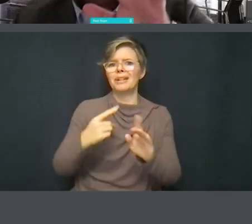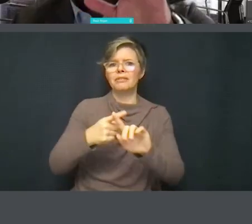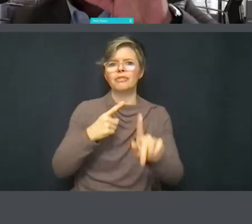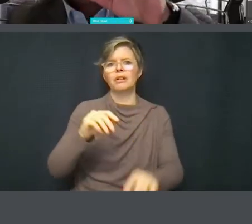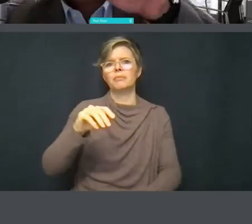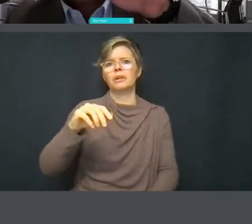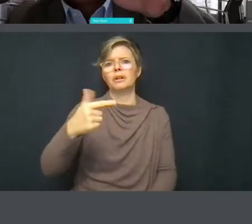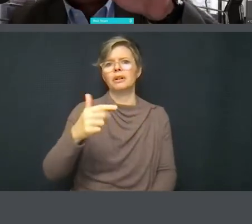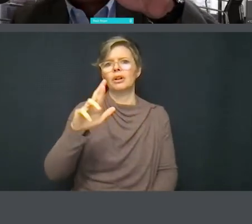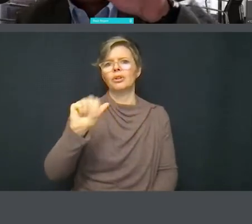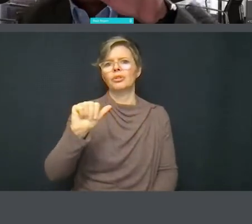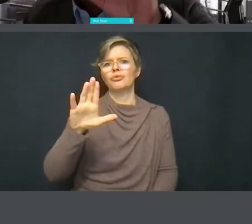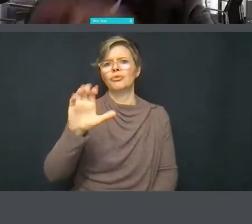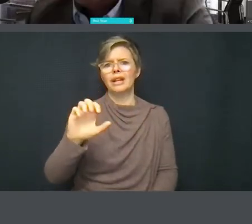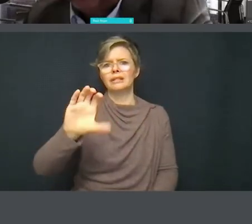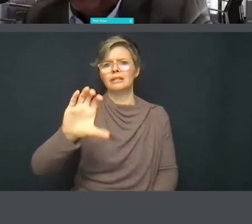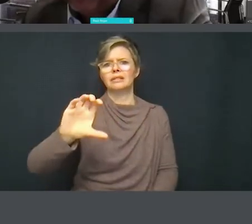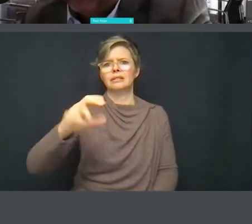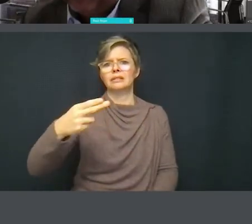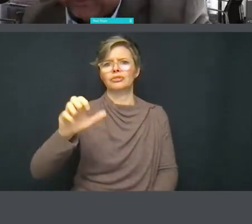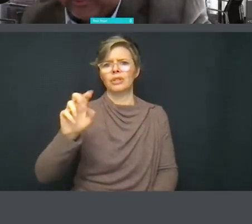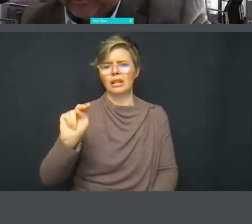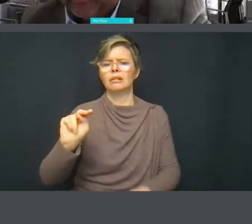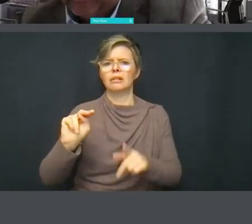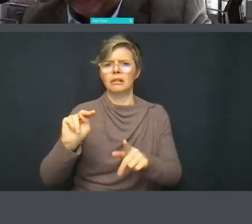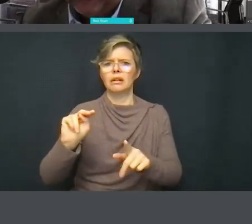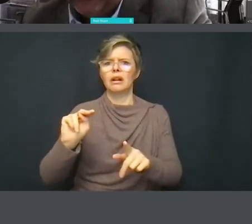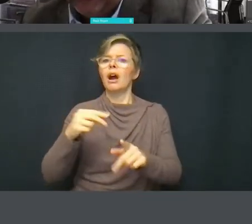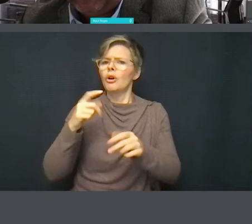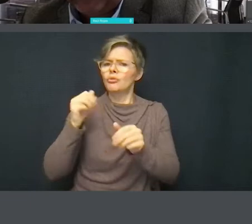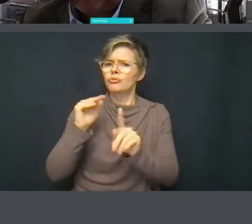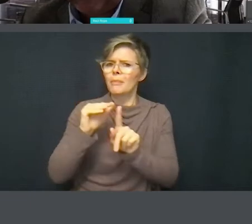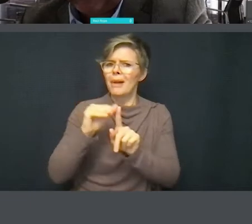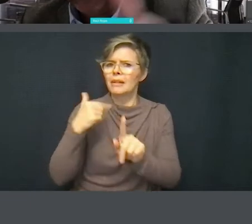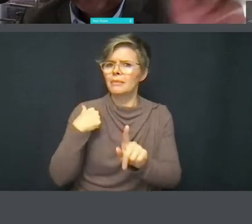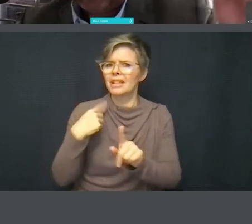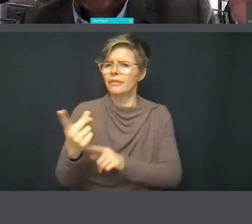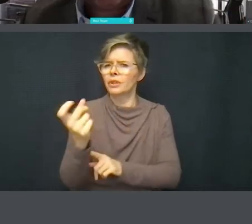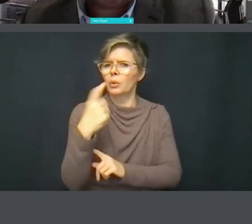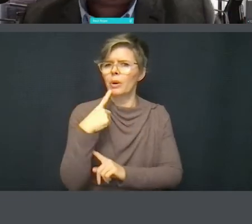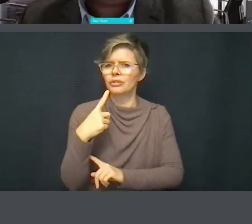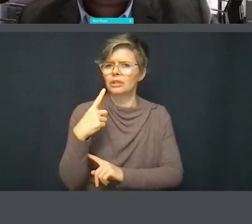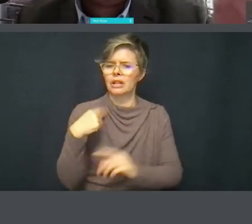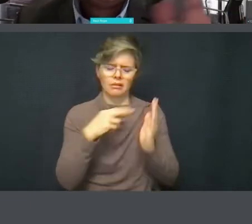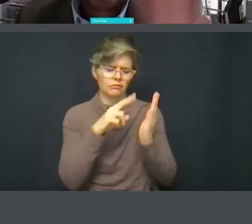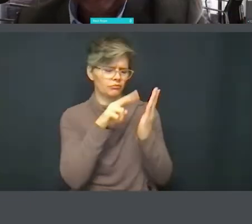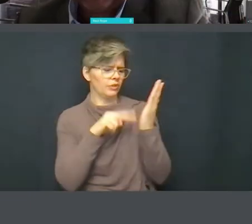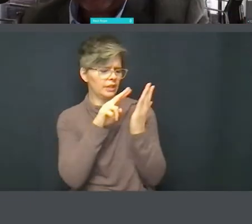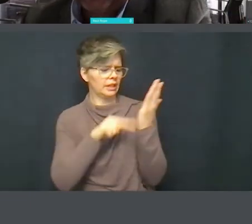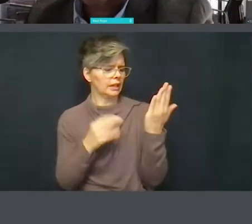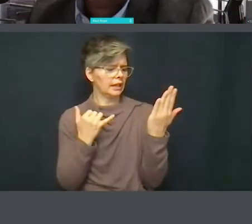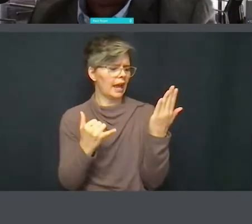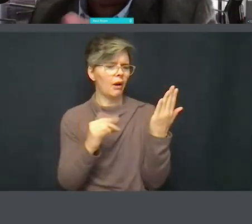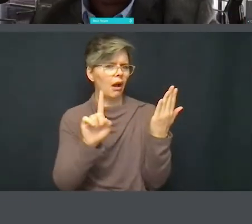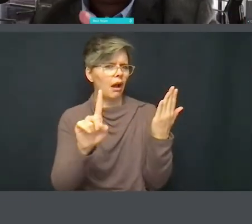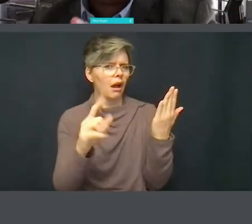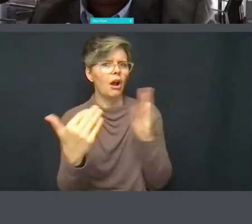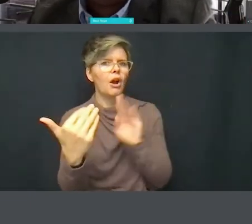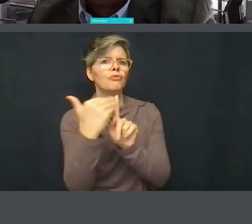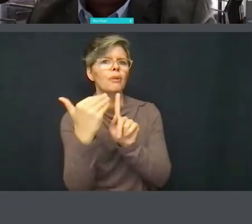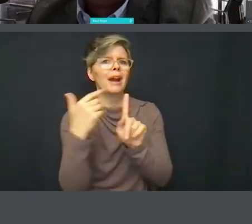question, because I'm going to talk about this a little bit, but I think I might be talking about it in my second talk, but remind me, so table